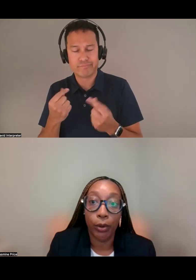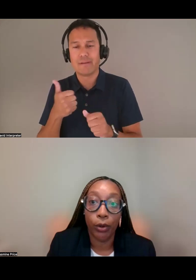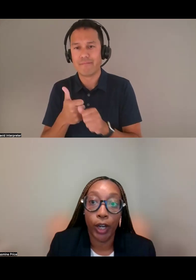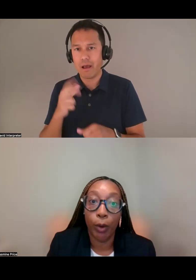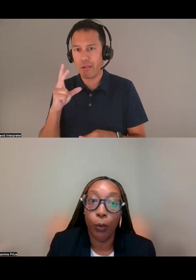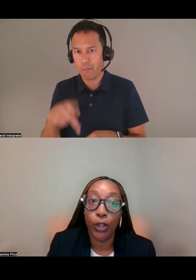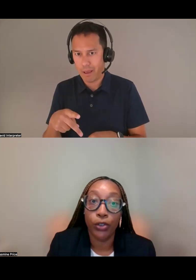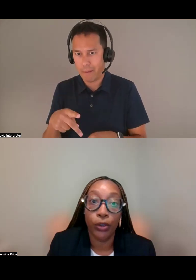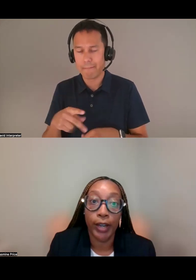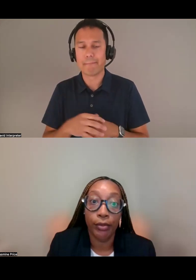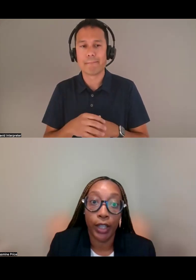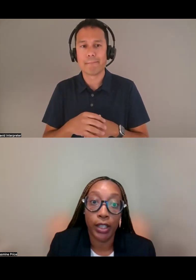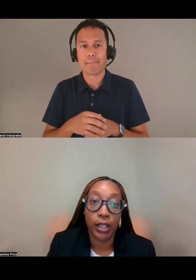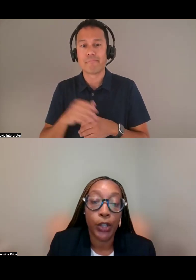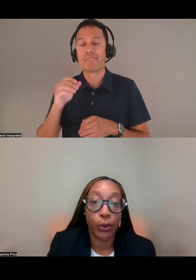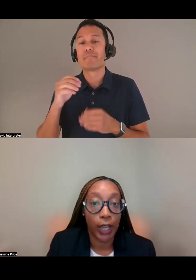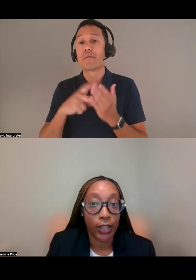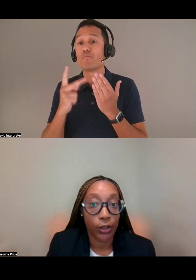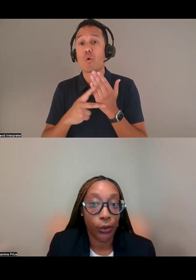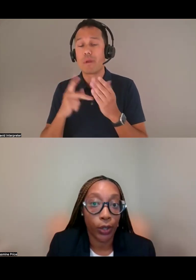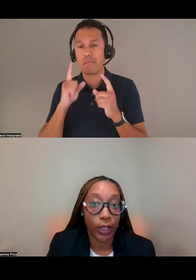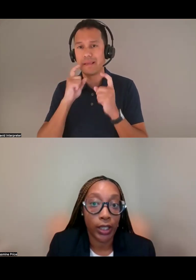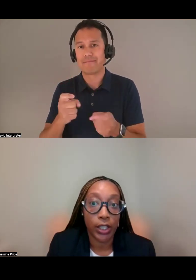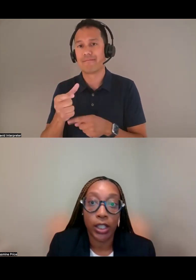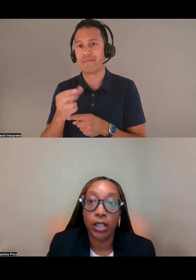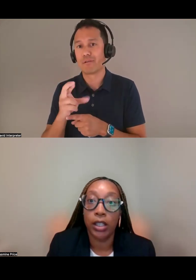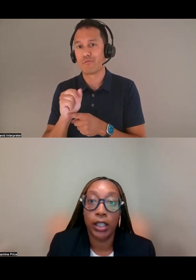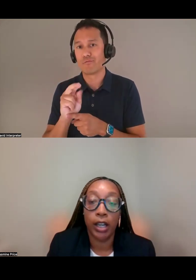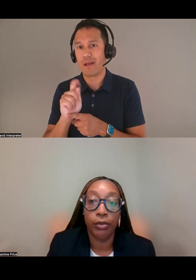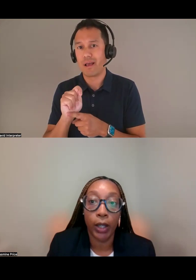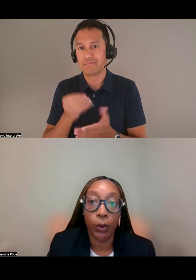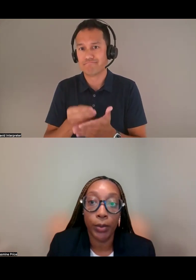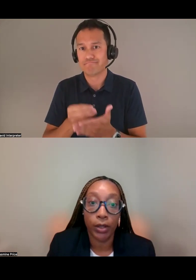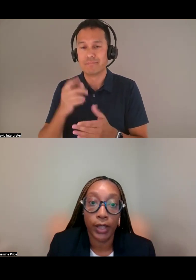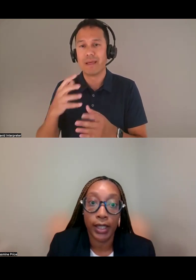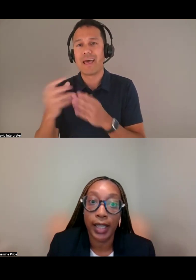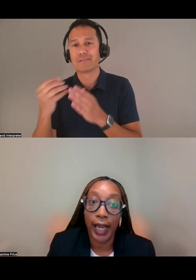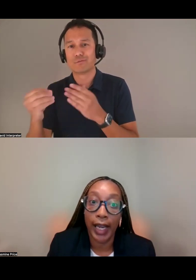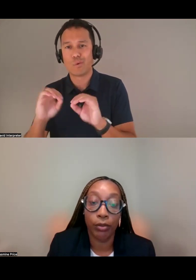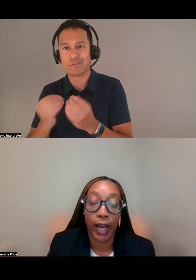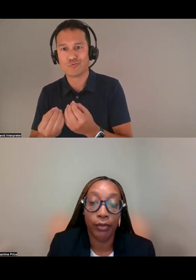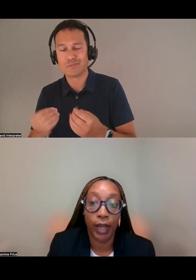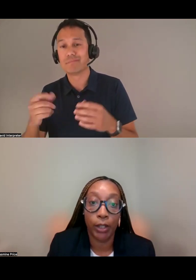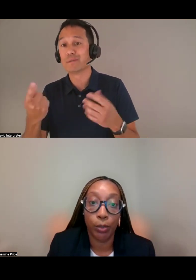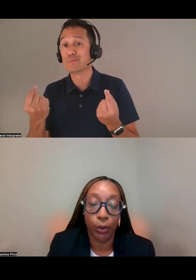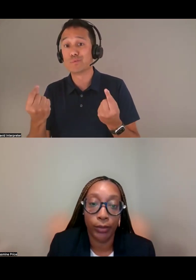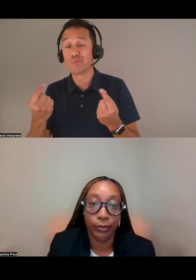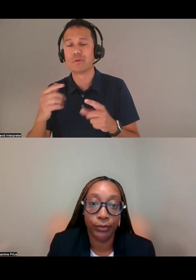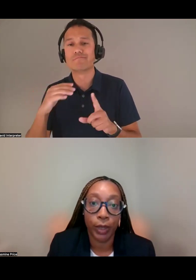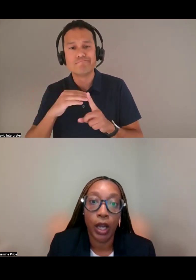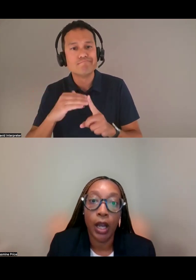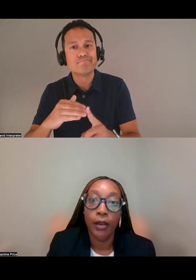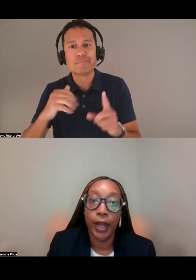EHDI program awards grant funds to an external organization to conduct follow-up services and provide family